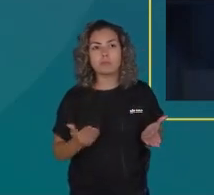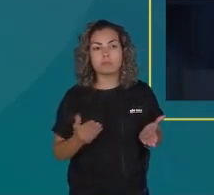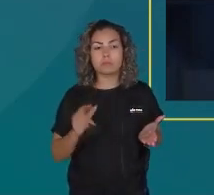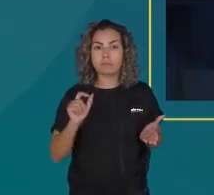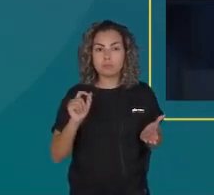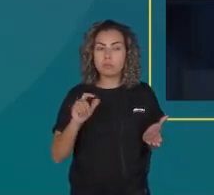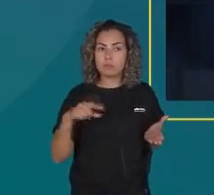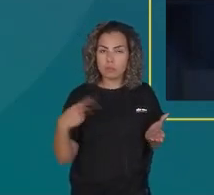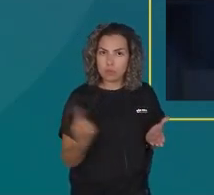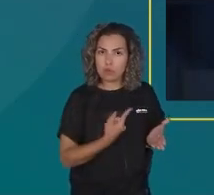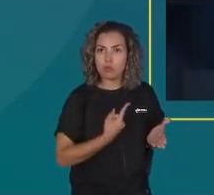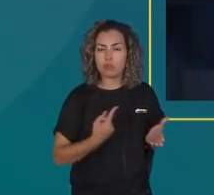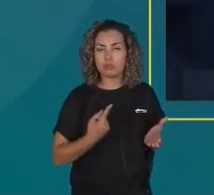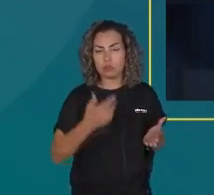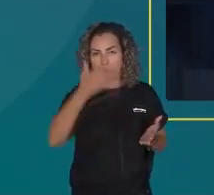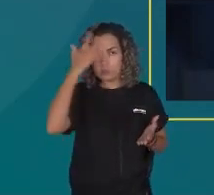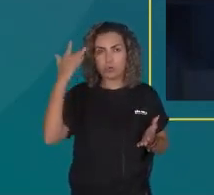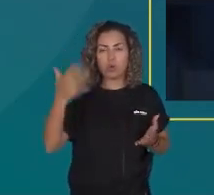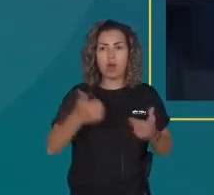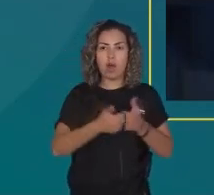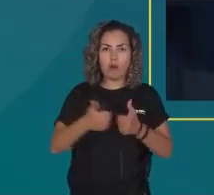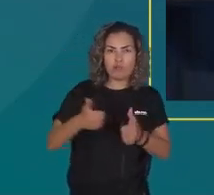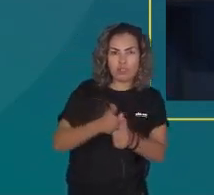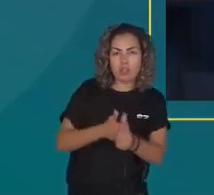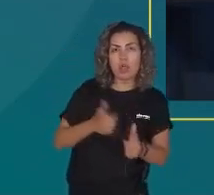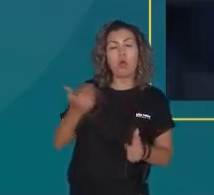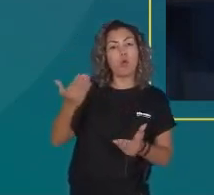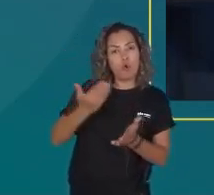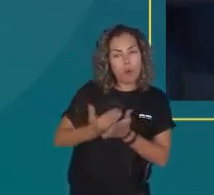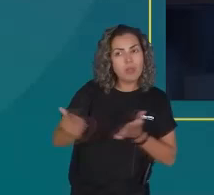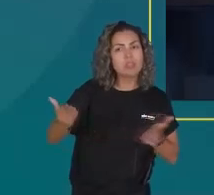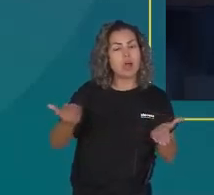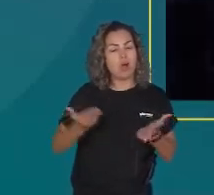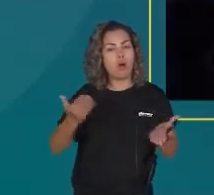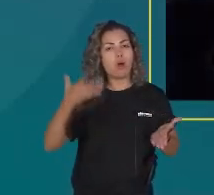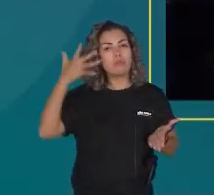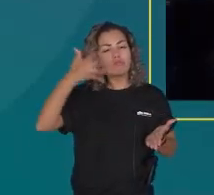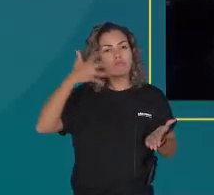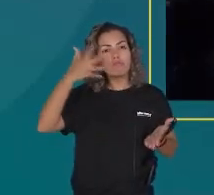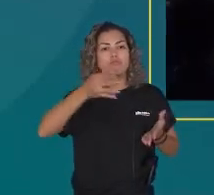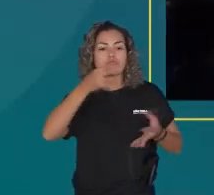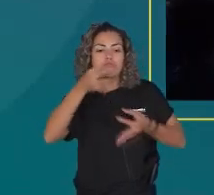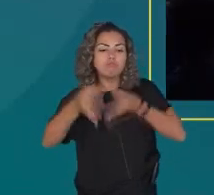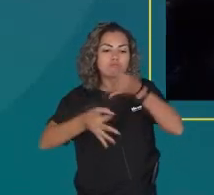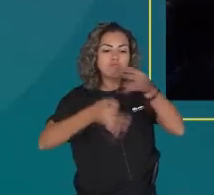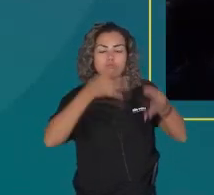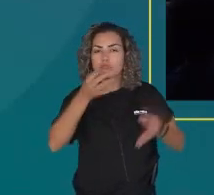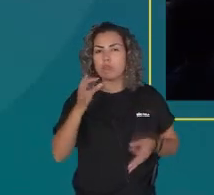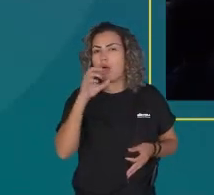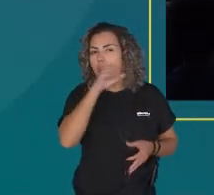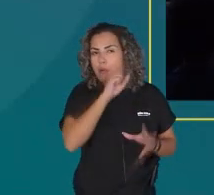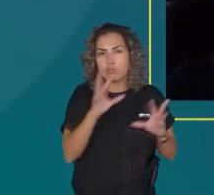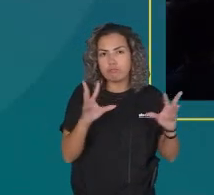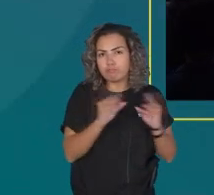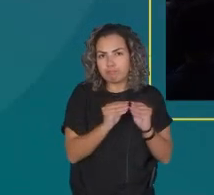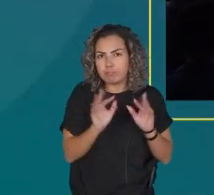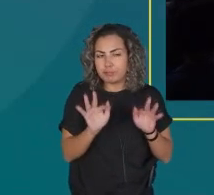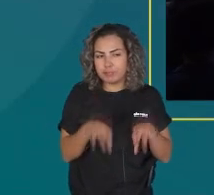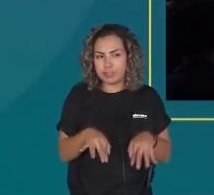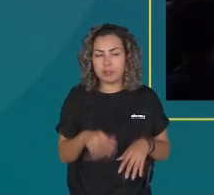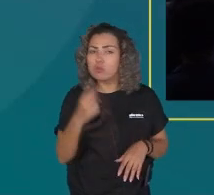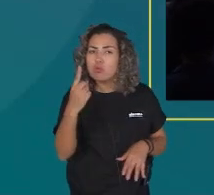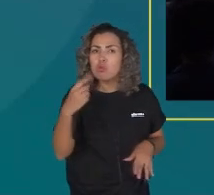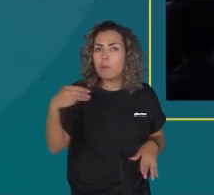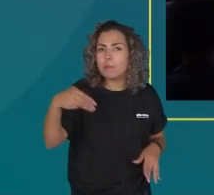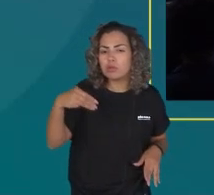go down this row and I will make some concluding remarks. Right. Thank you very much. I only have 1 minute.